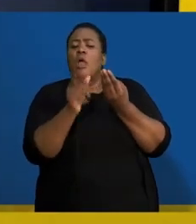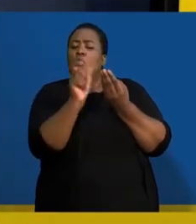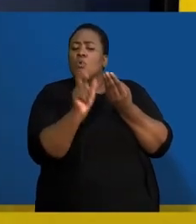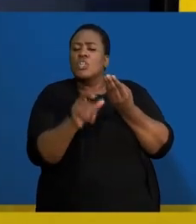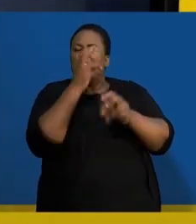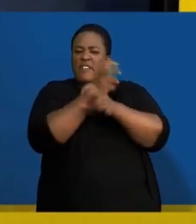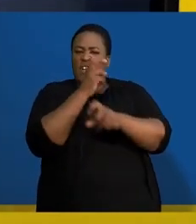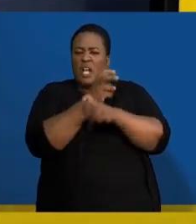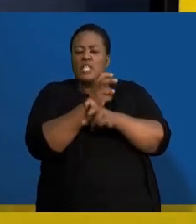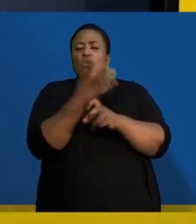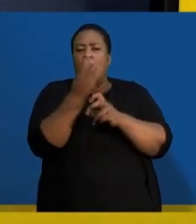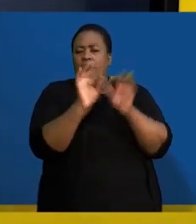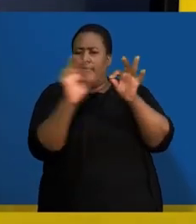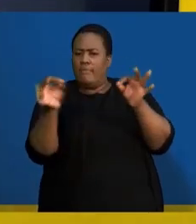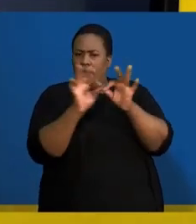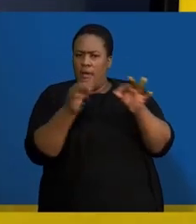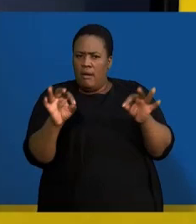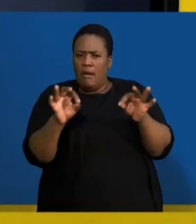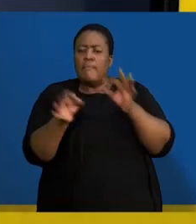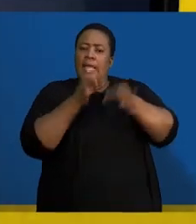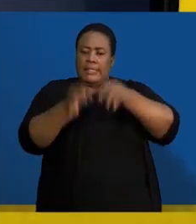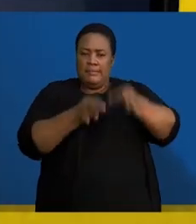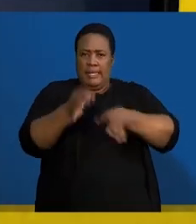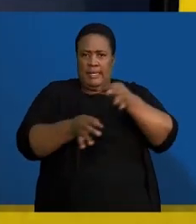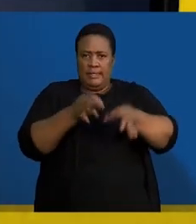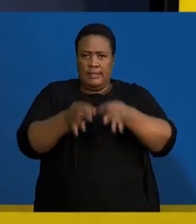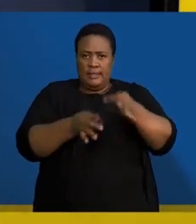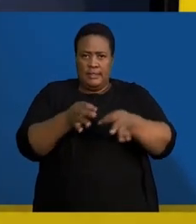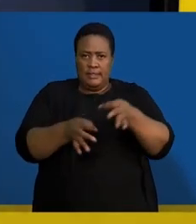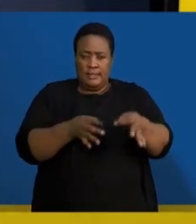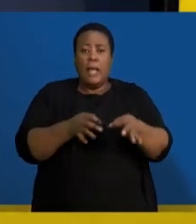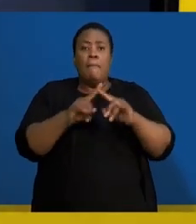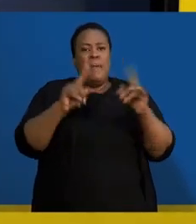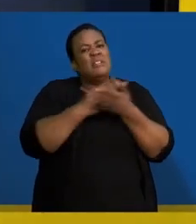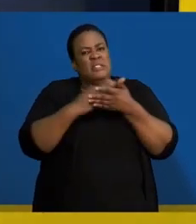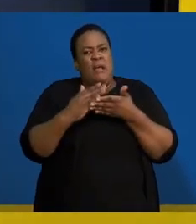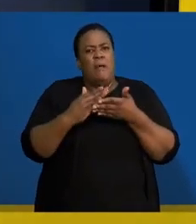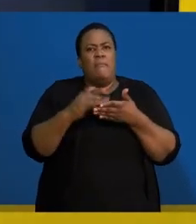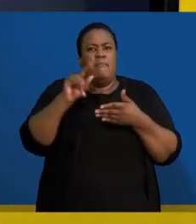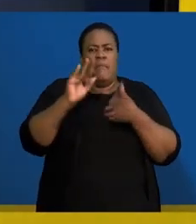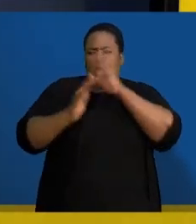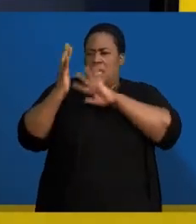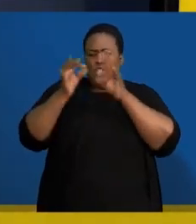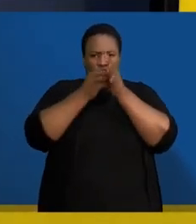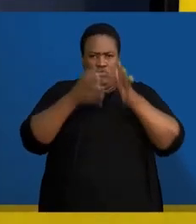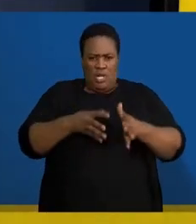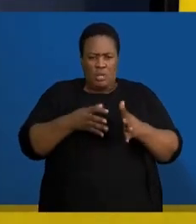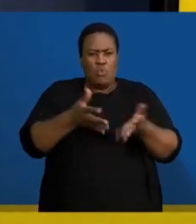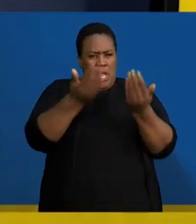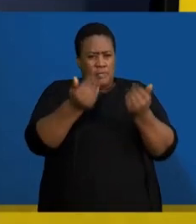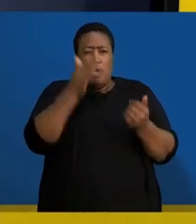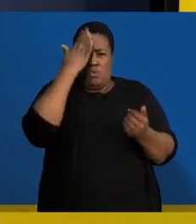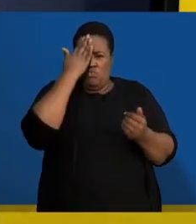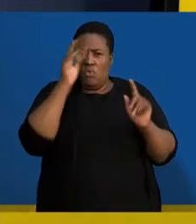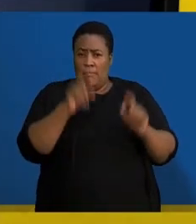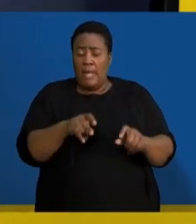given, but there will be some concepts that a history student is expected to know. So you need to spend the time reminding